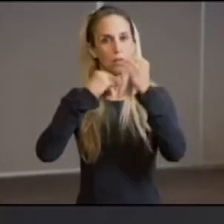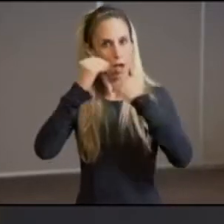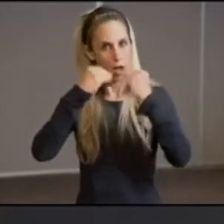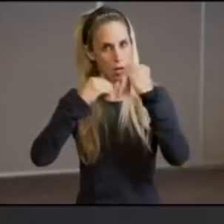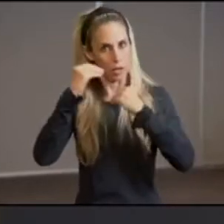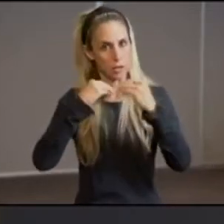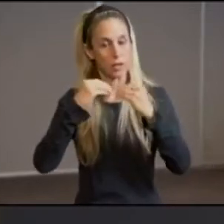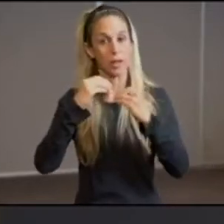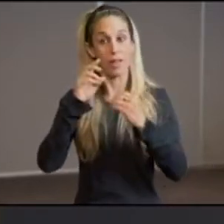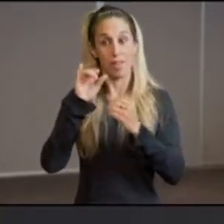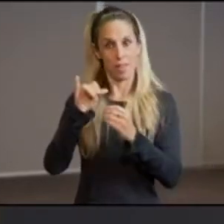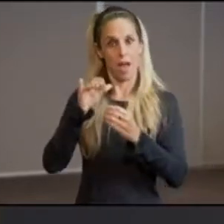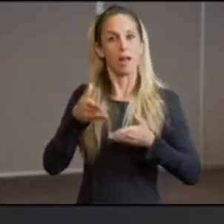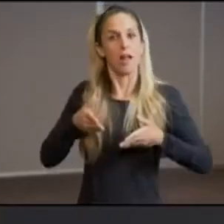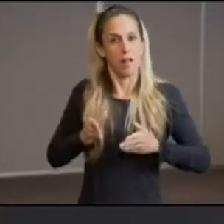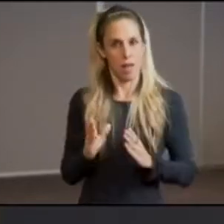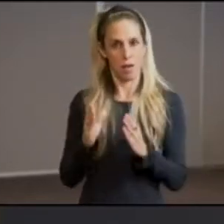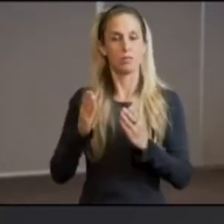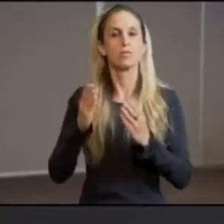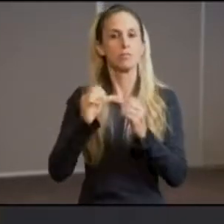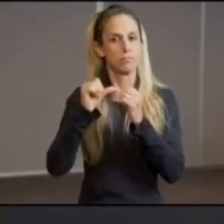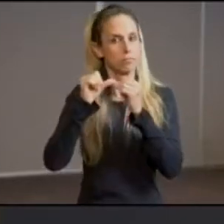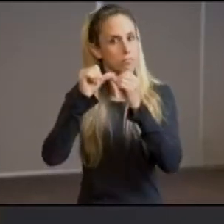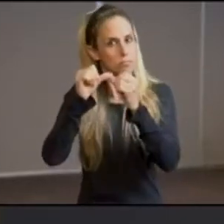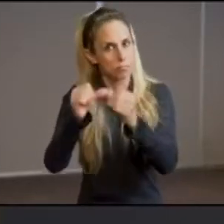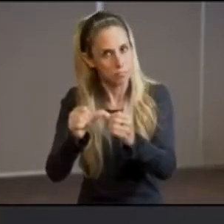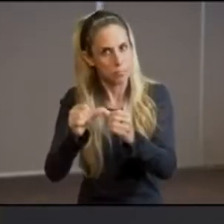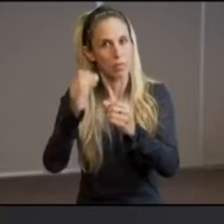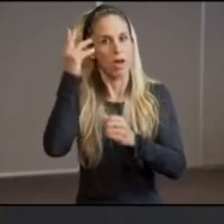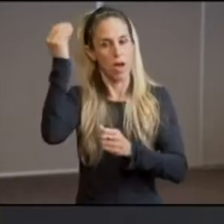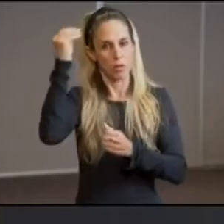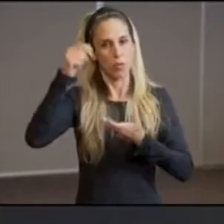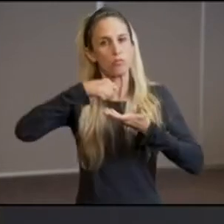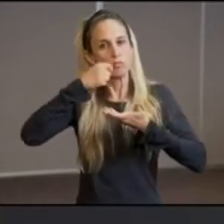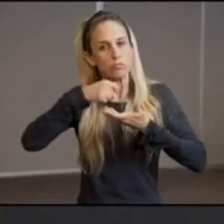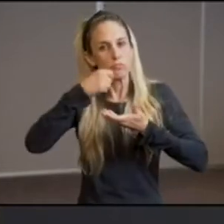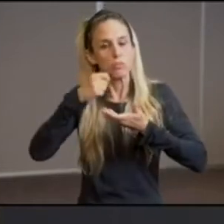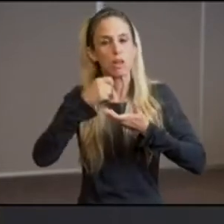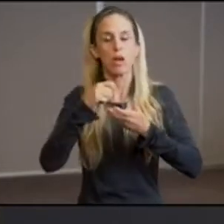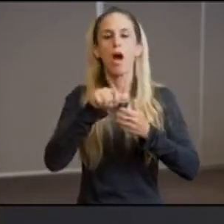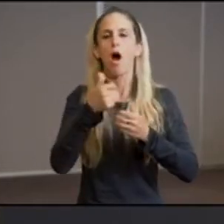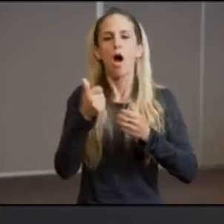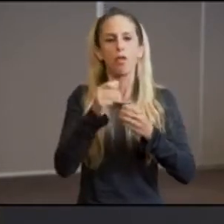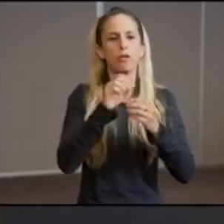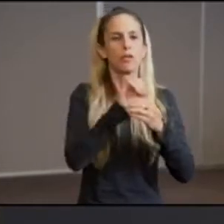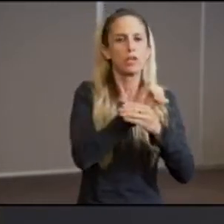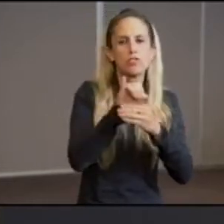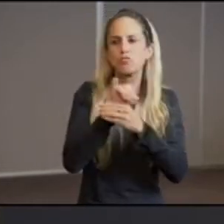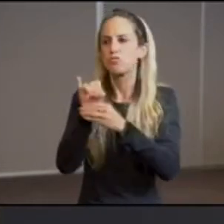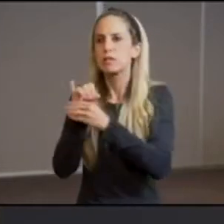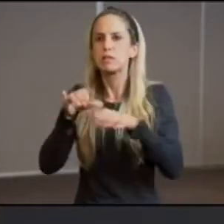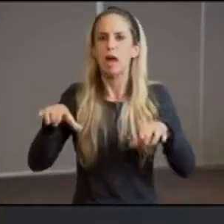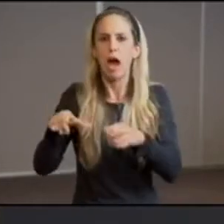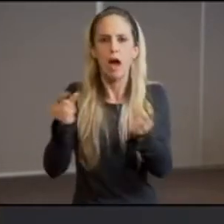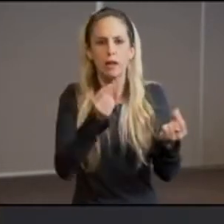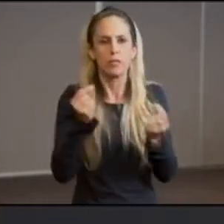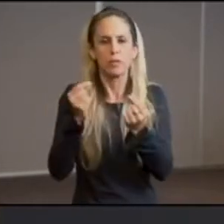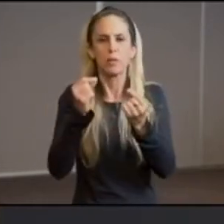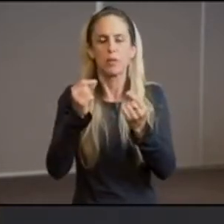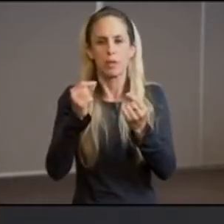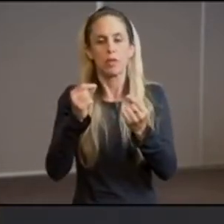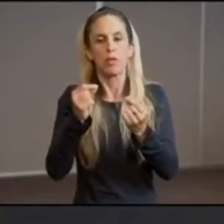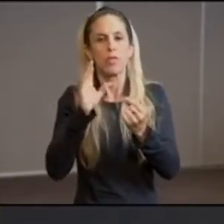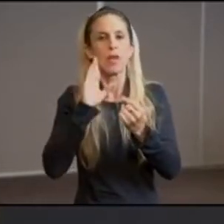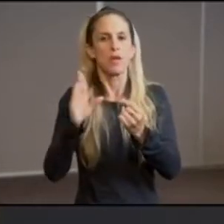can continue to allow outdoor dining, as well as some other sectors and activities. We can enable them to come